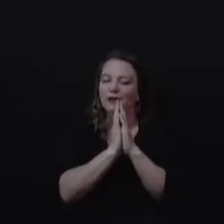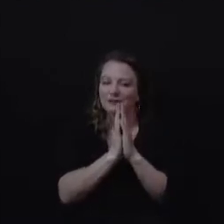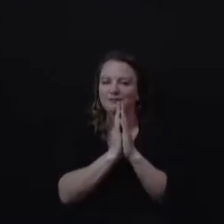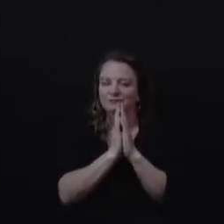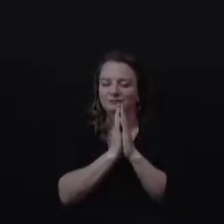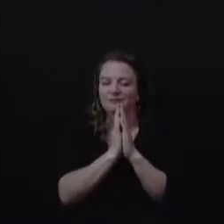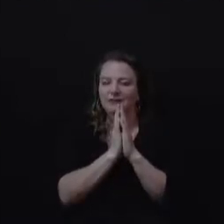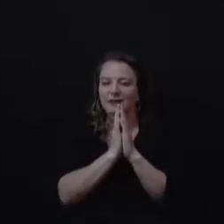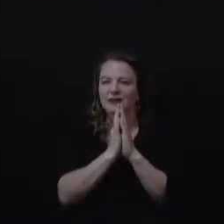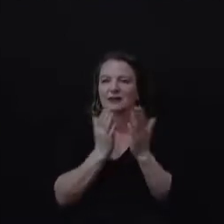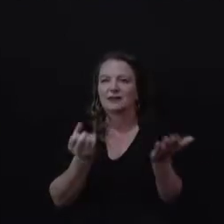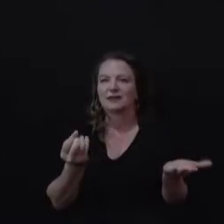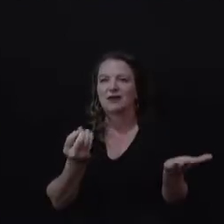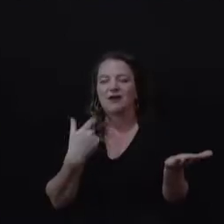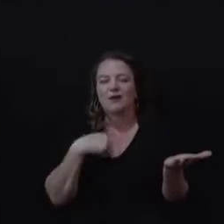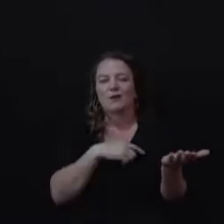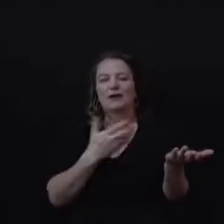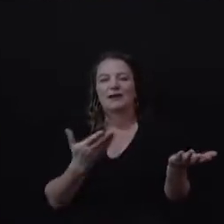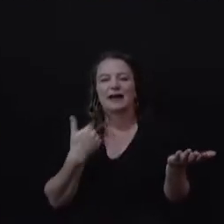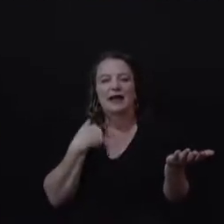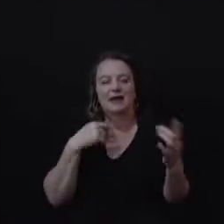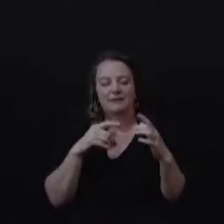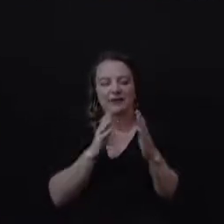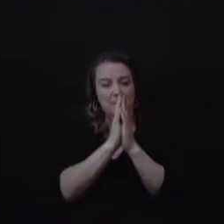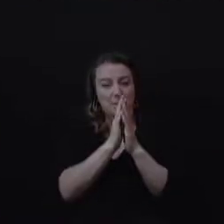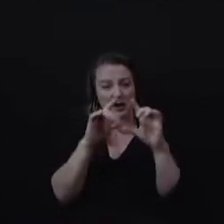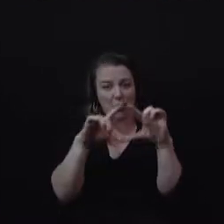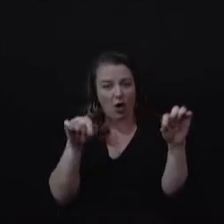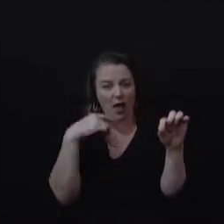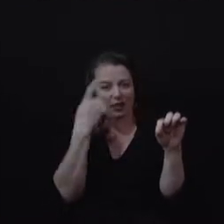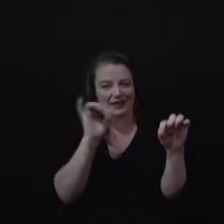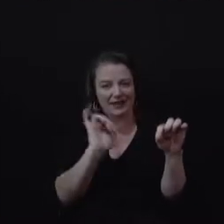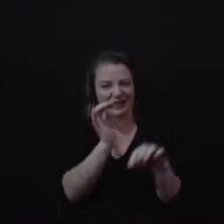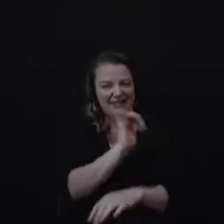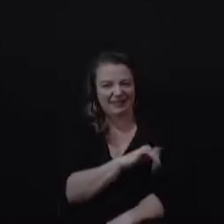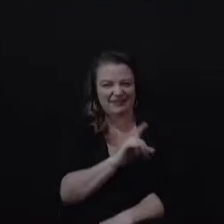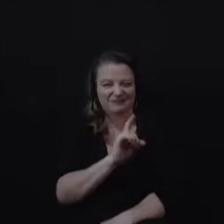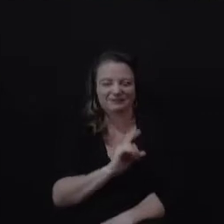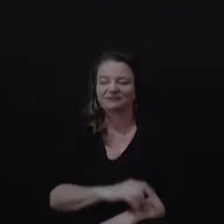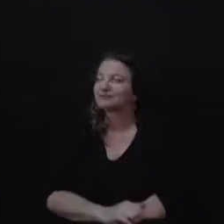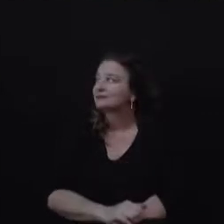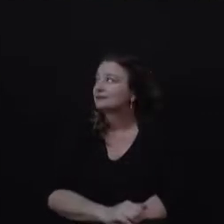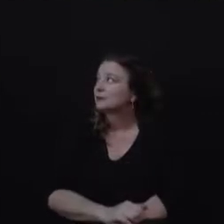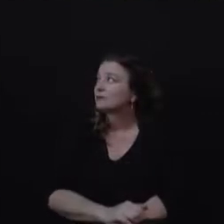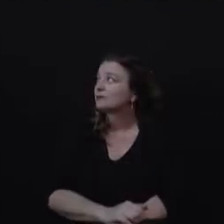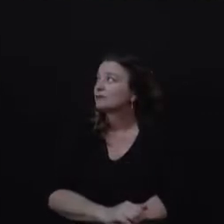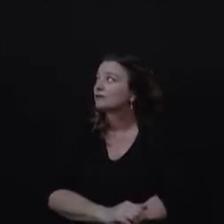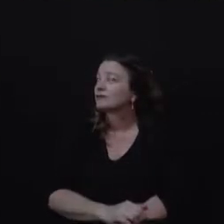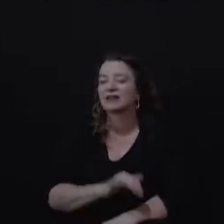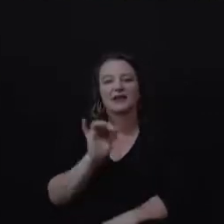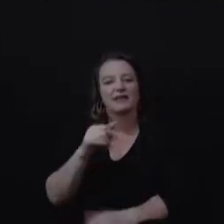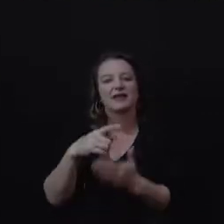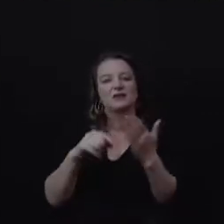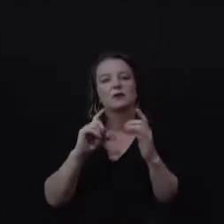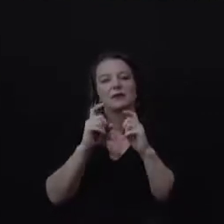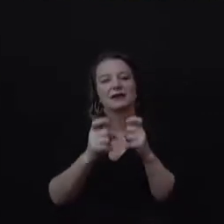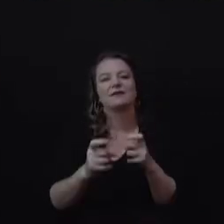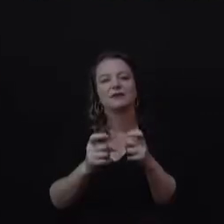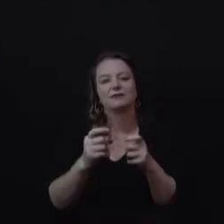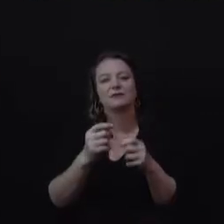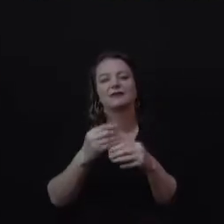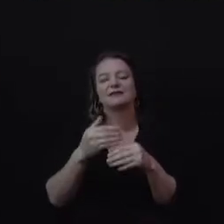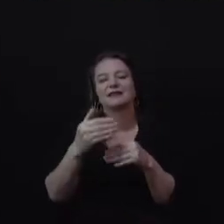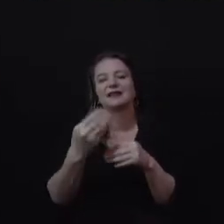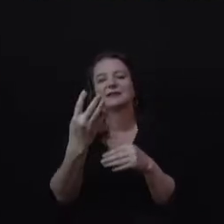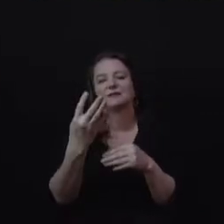we have prayer cards that look like this, that we're going to be in the foyer giving out for the next four Sundays.